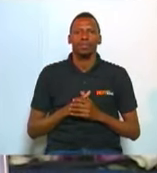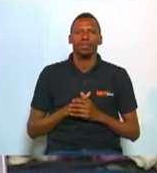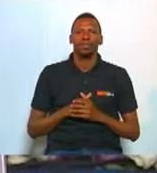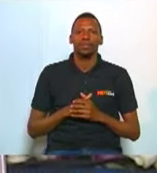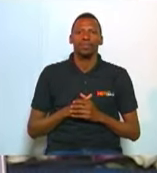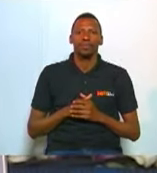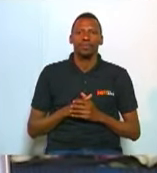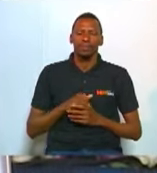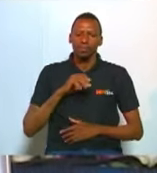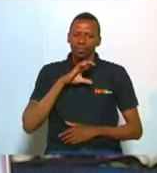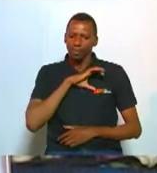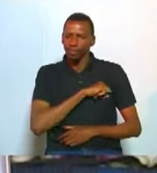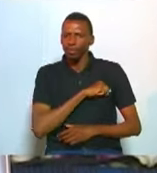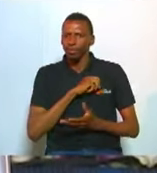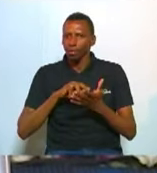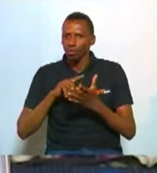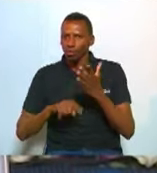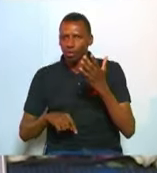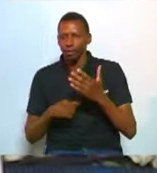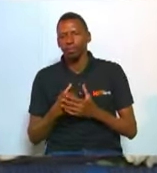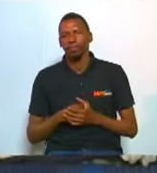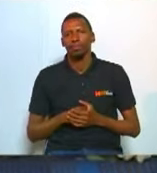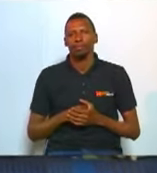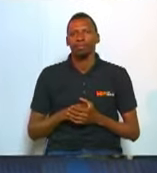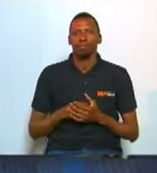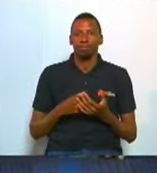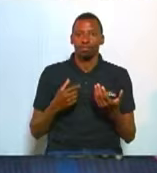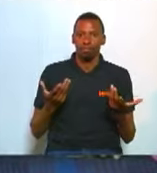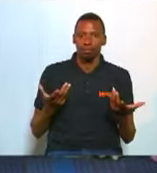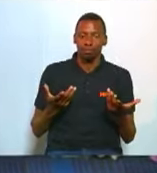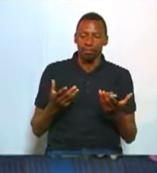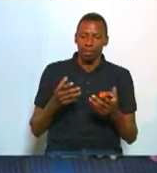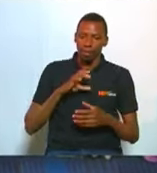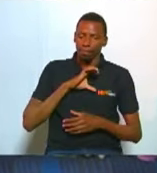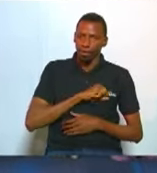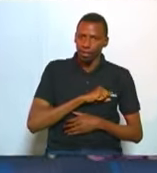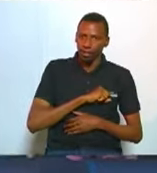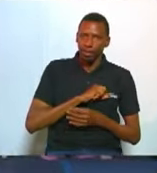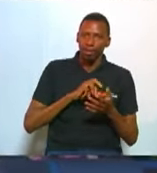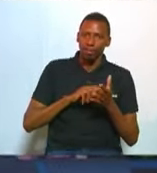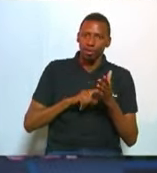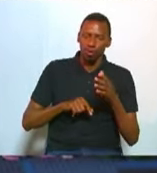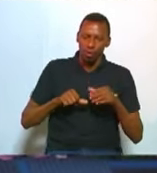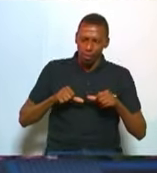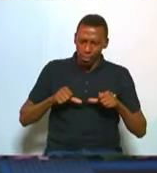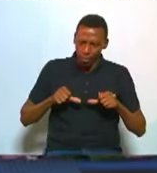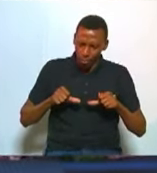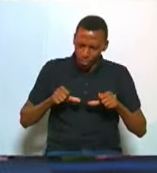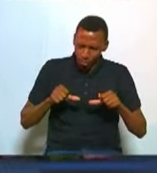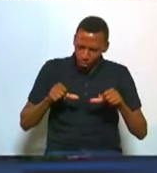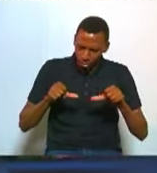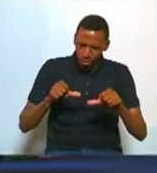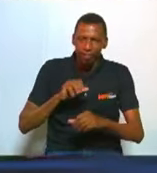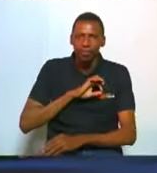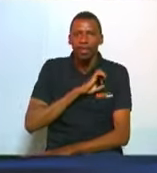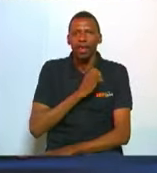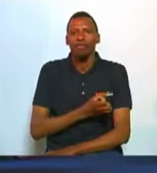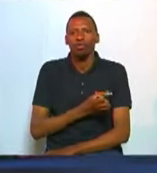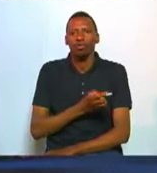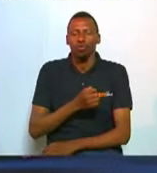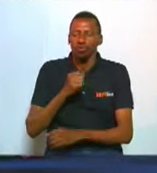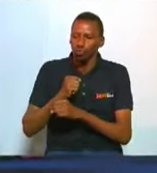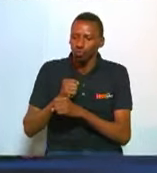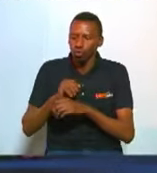What is perseverance? This is continued effort to do or achieve